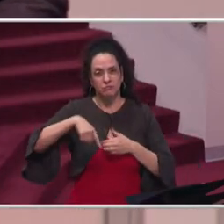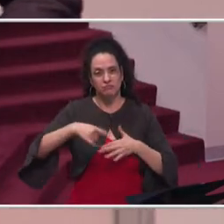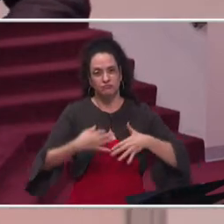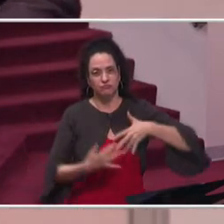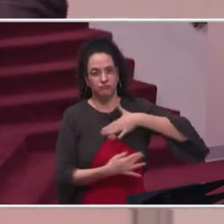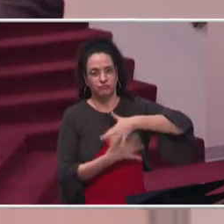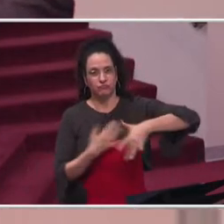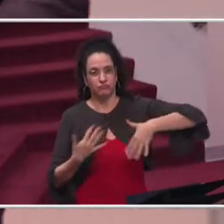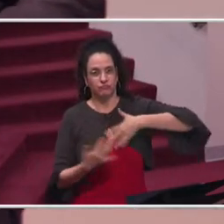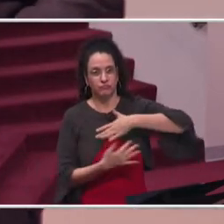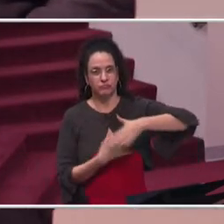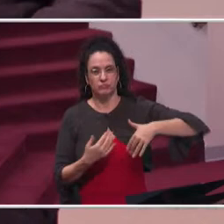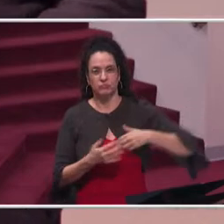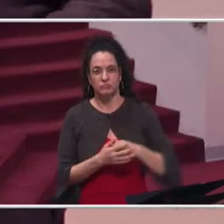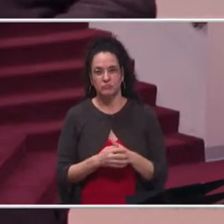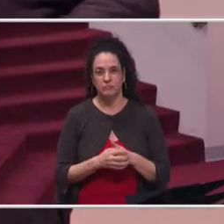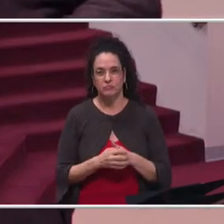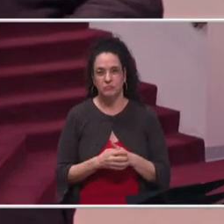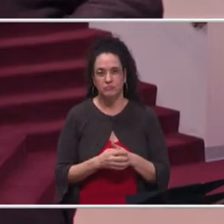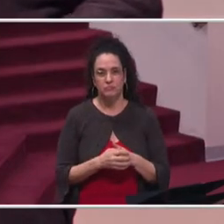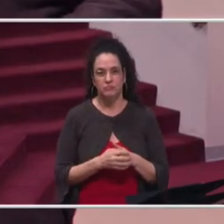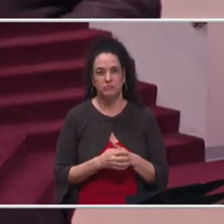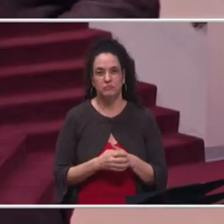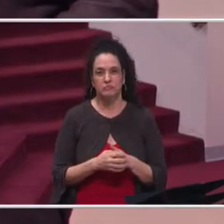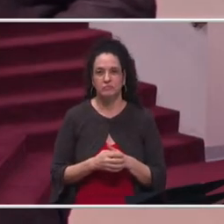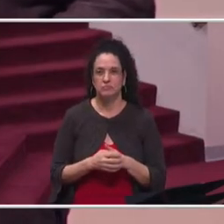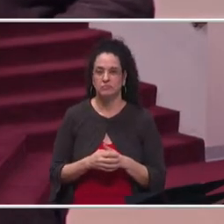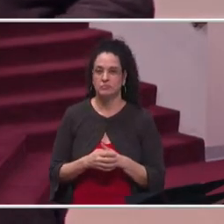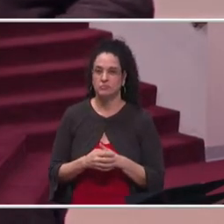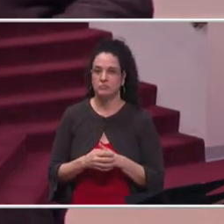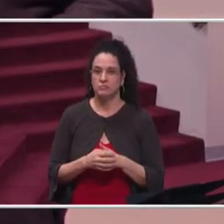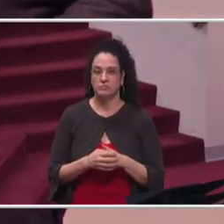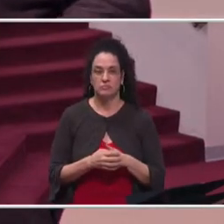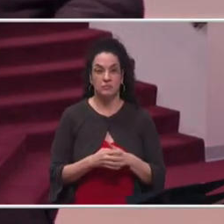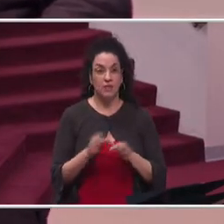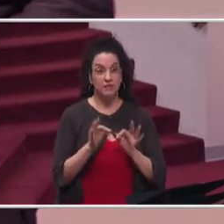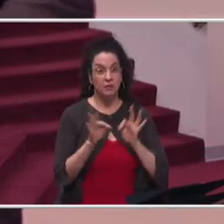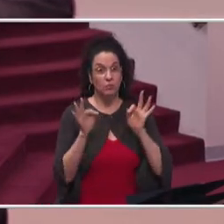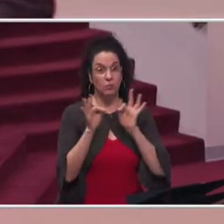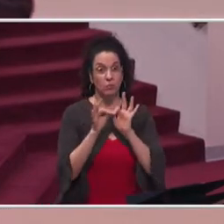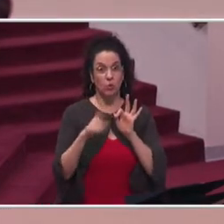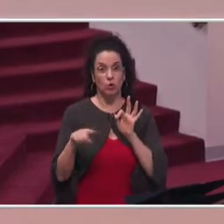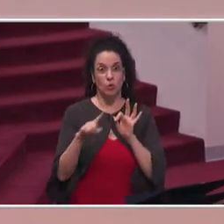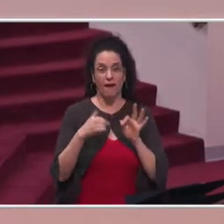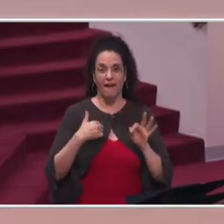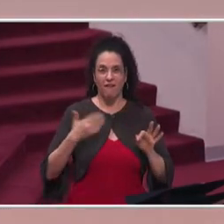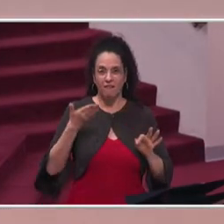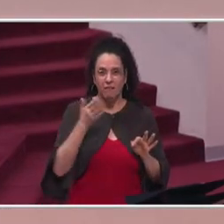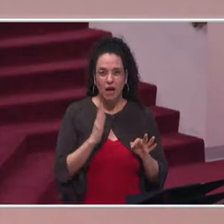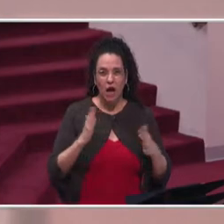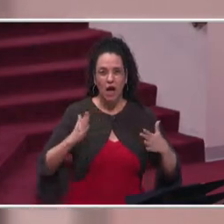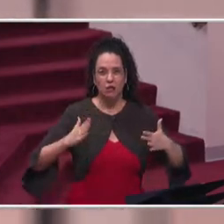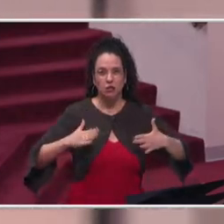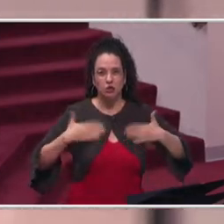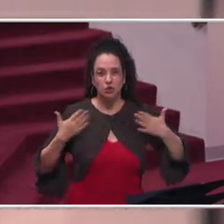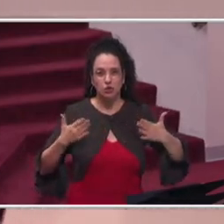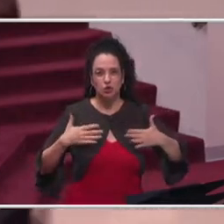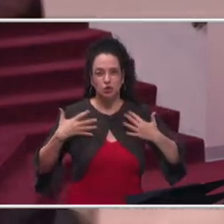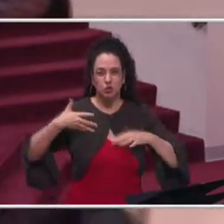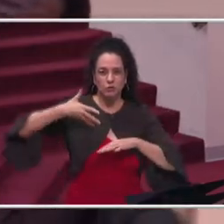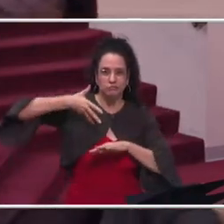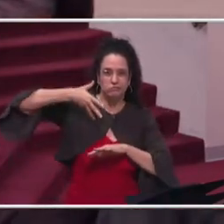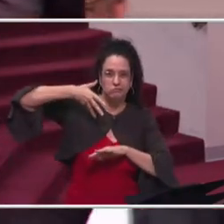You know, there is something to be said about having the joy of God permeated in